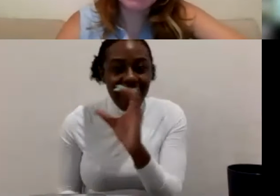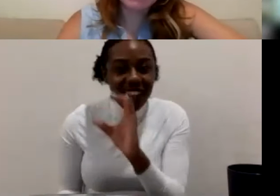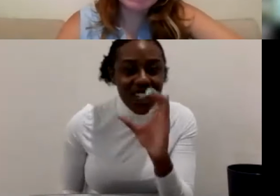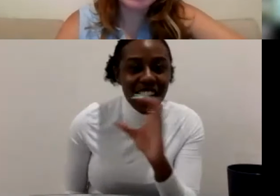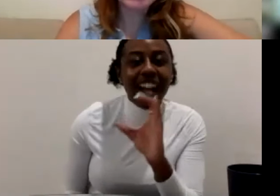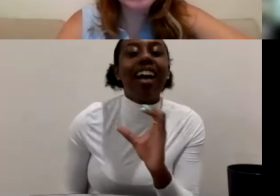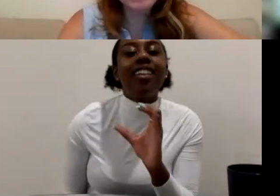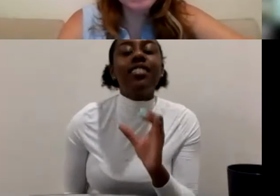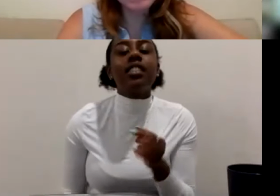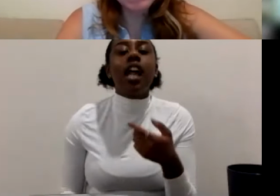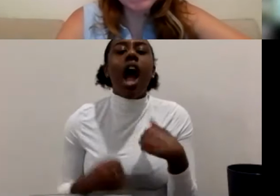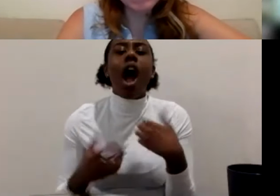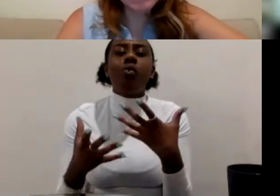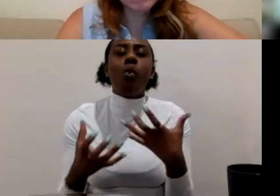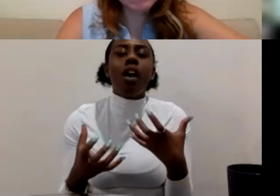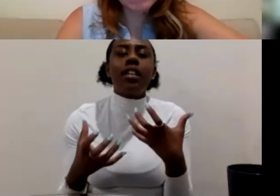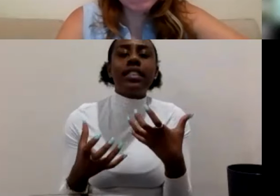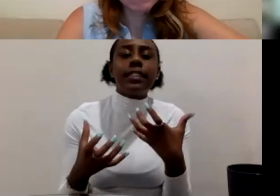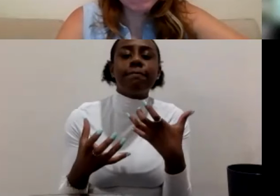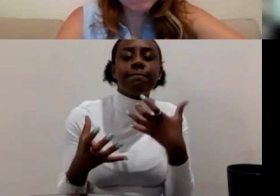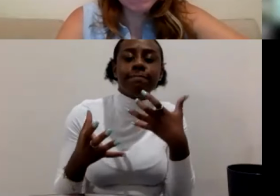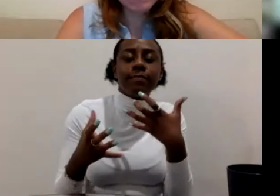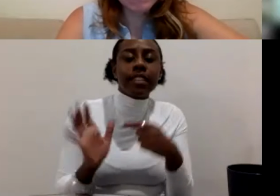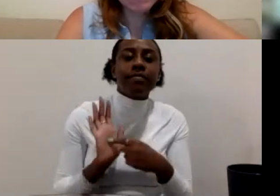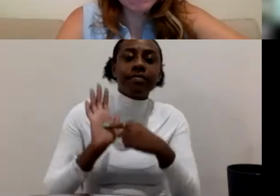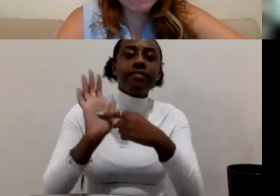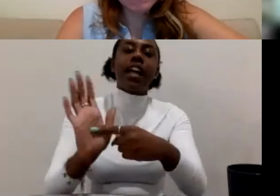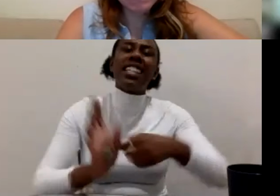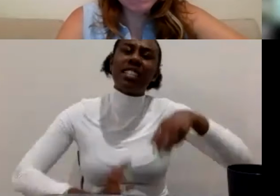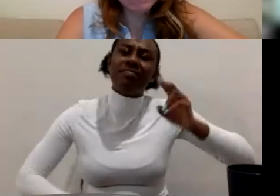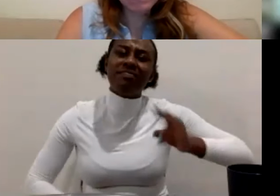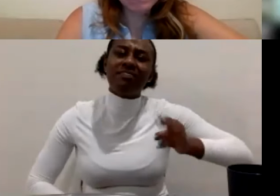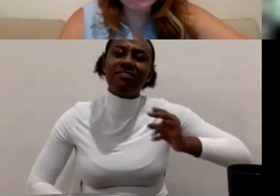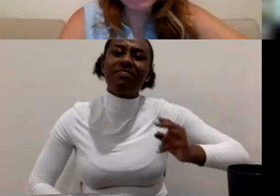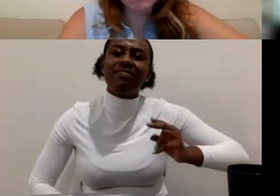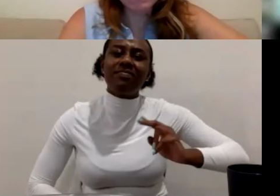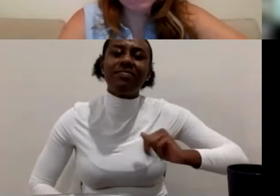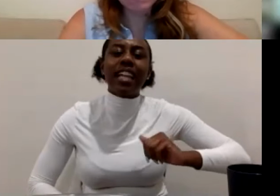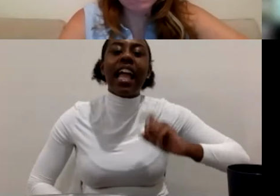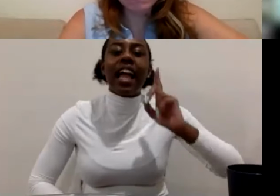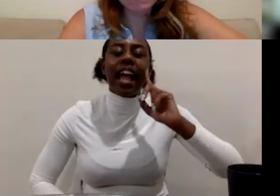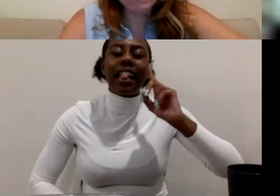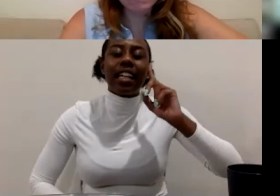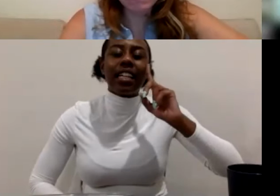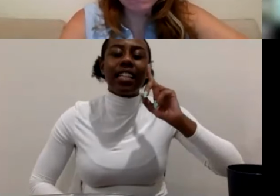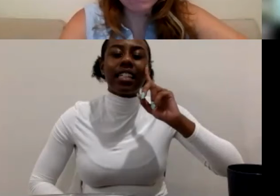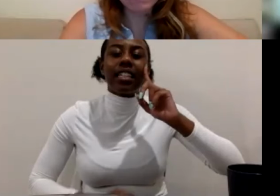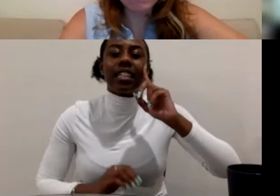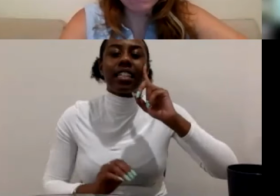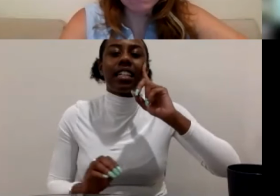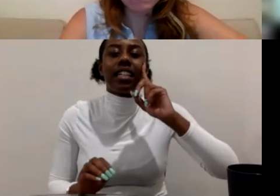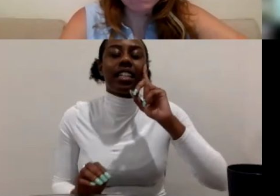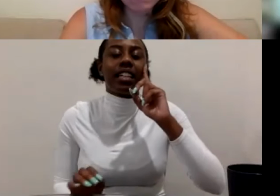Just wanted to uplift some history. And I think from here,